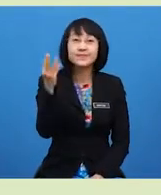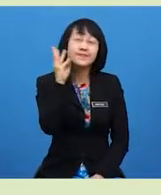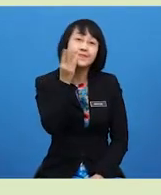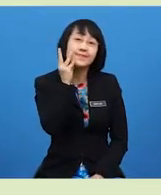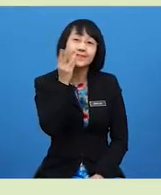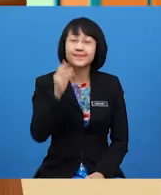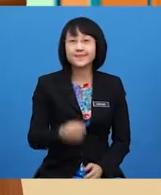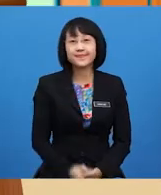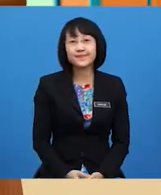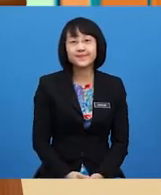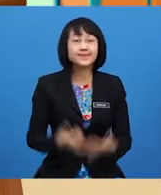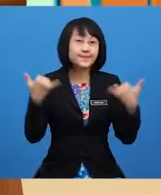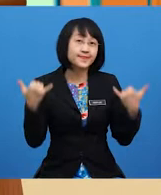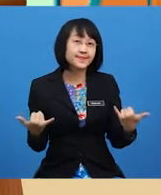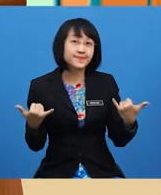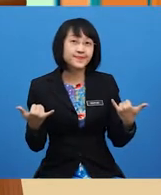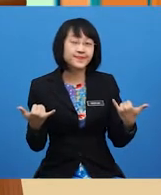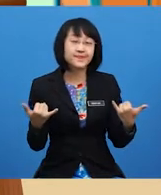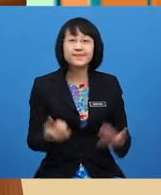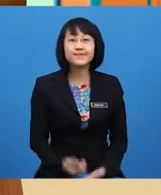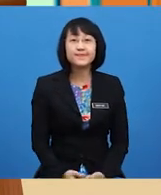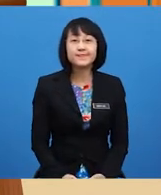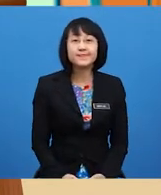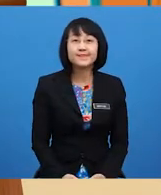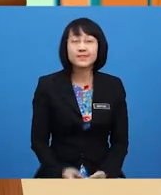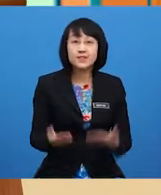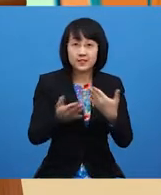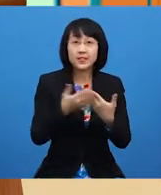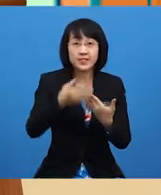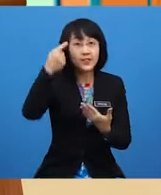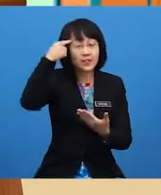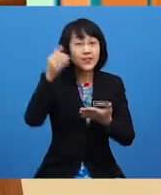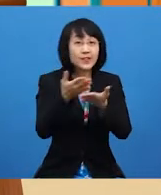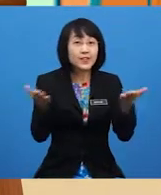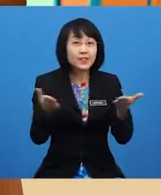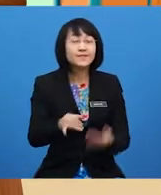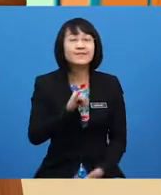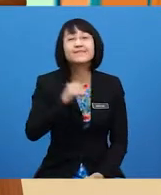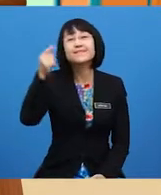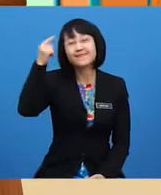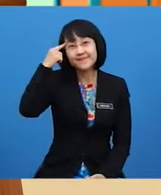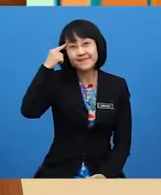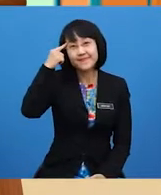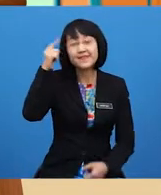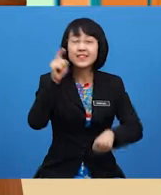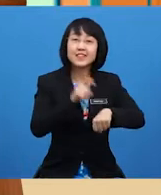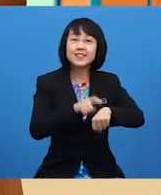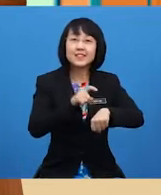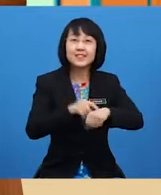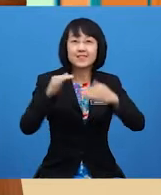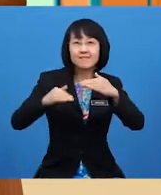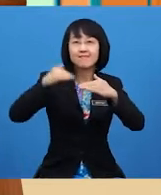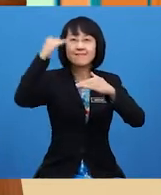rice. Now, was that very easy for you? I think it is time to